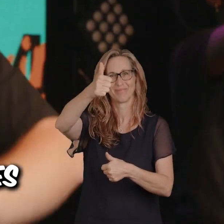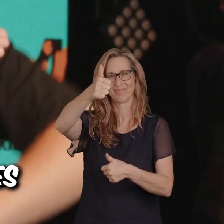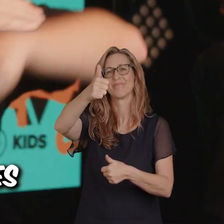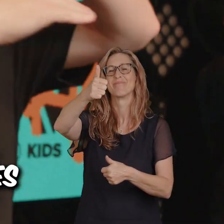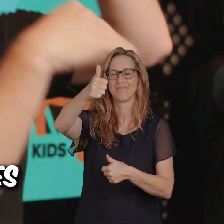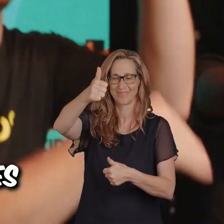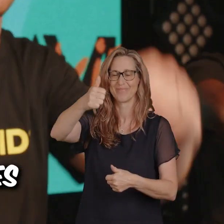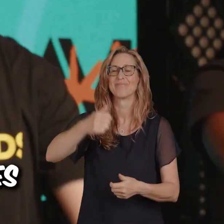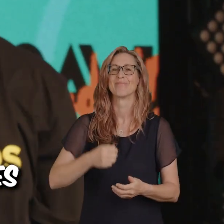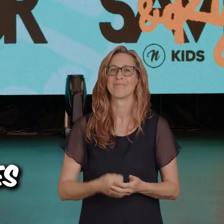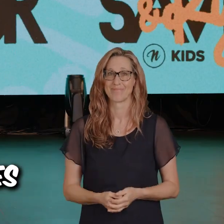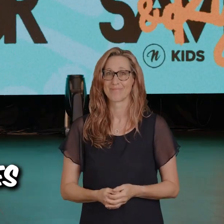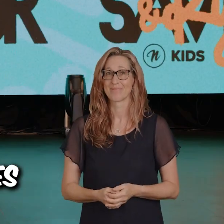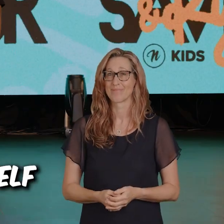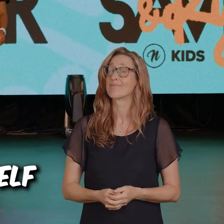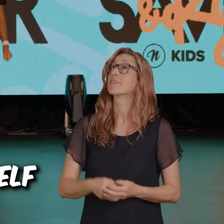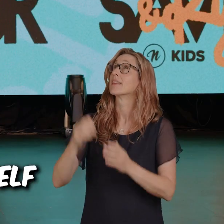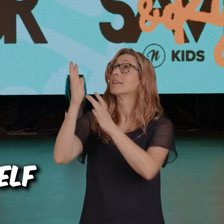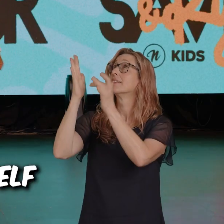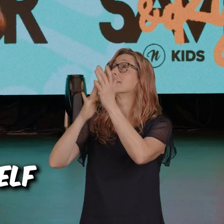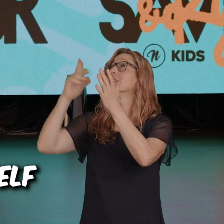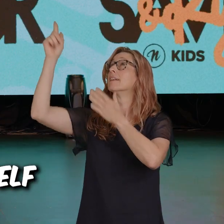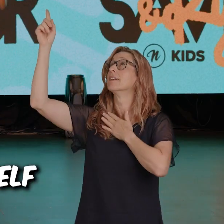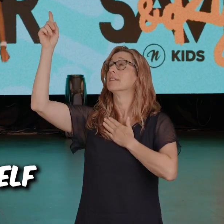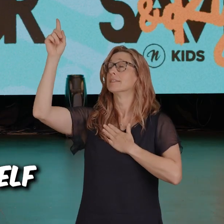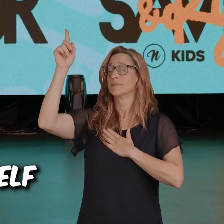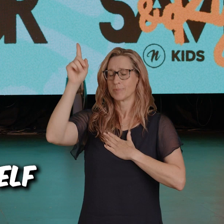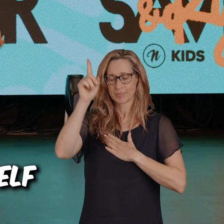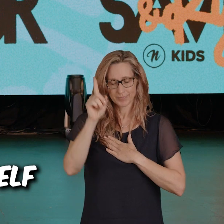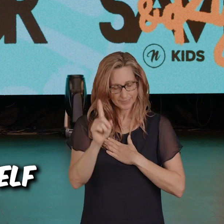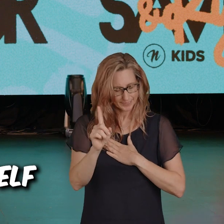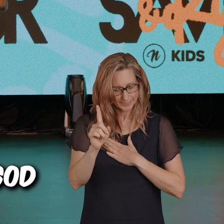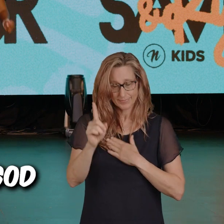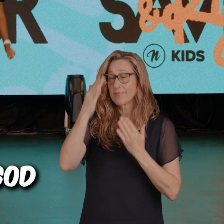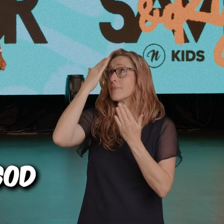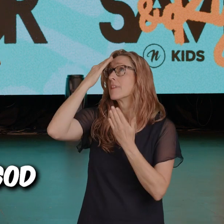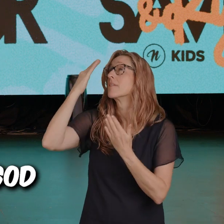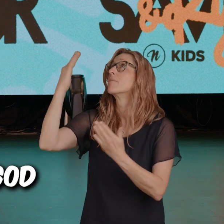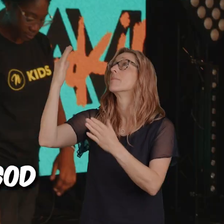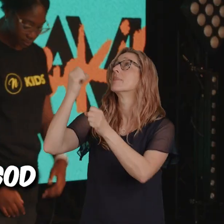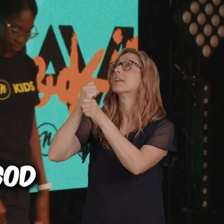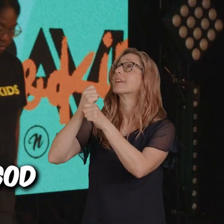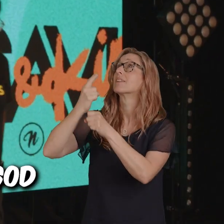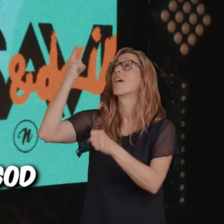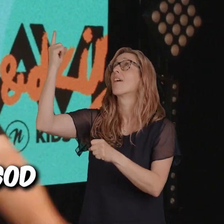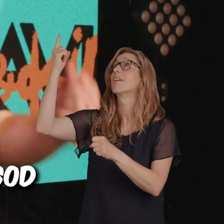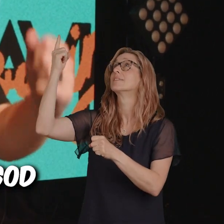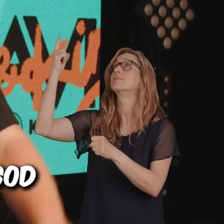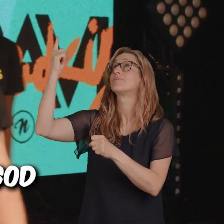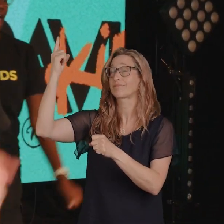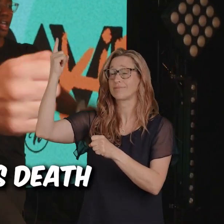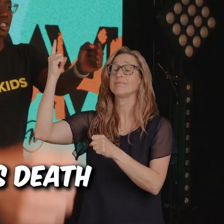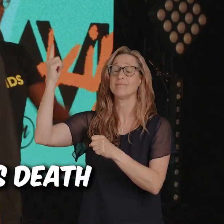above all names. He humbled himself in obedience to